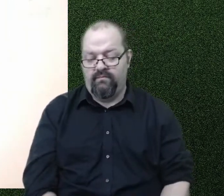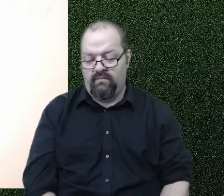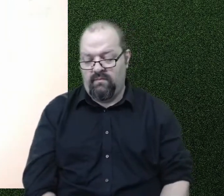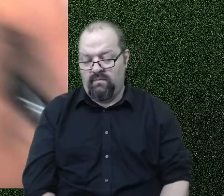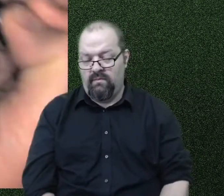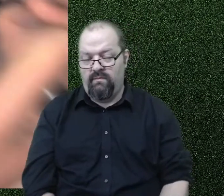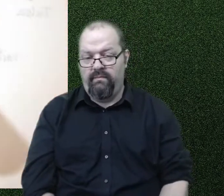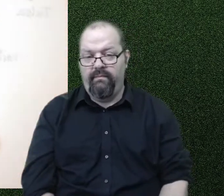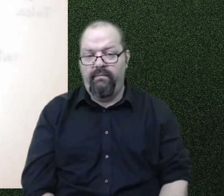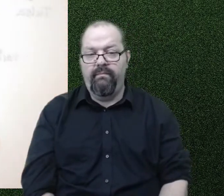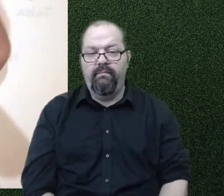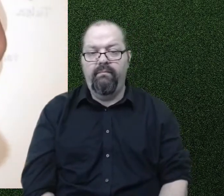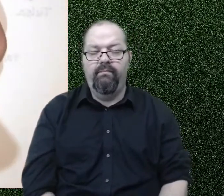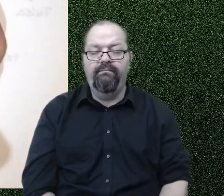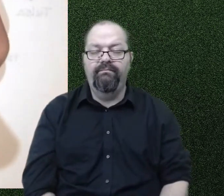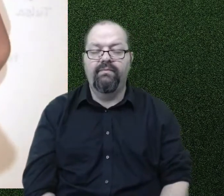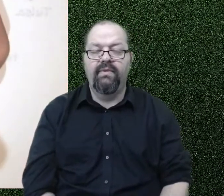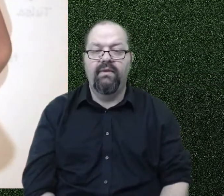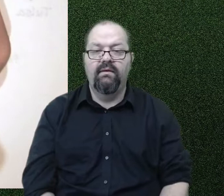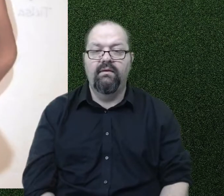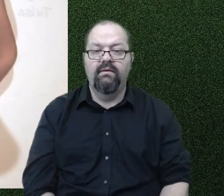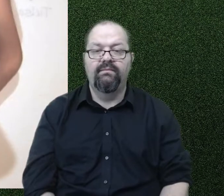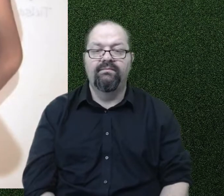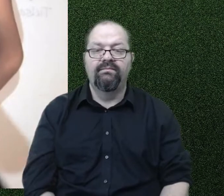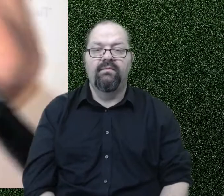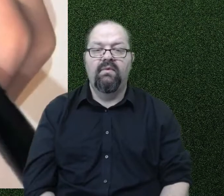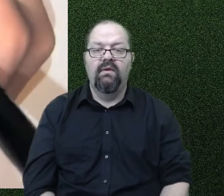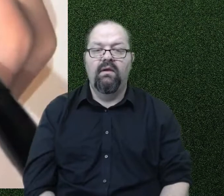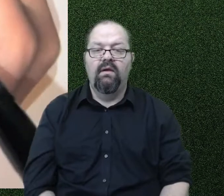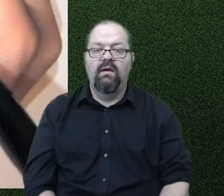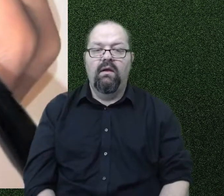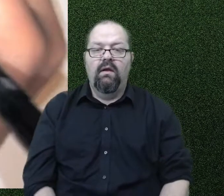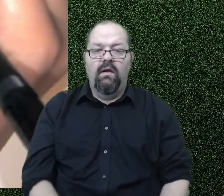And is C times as long.